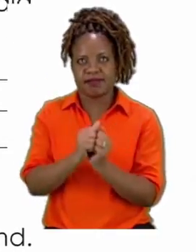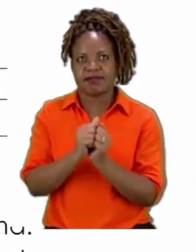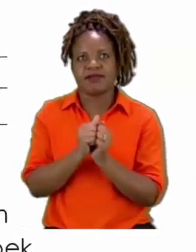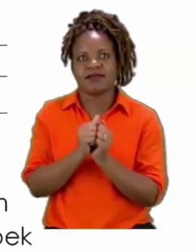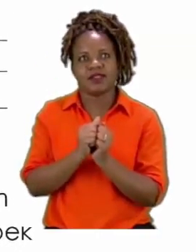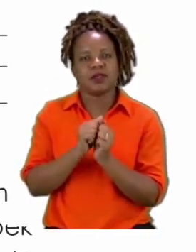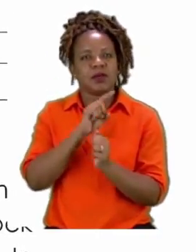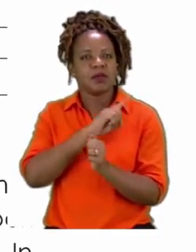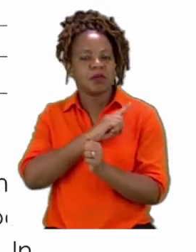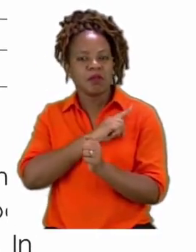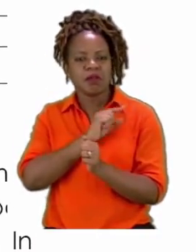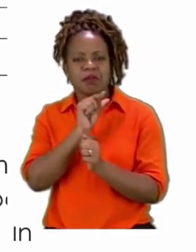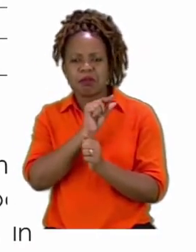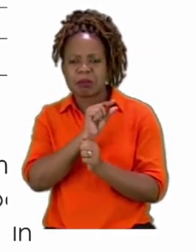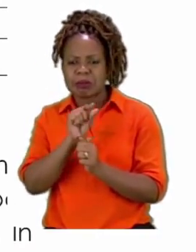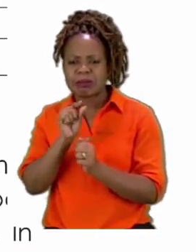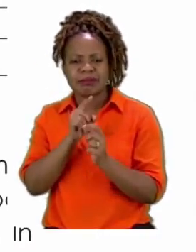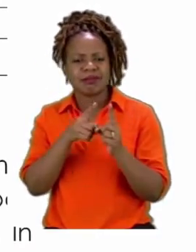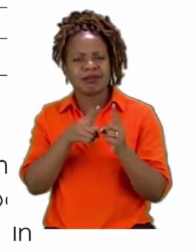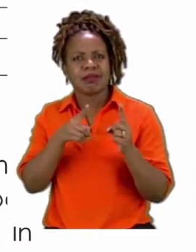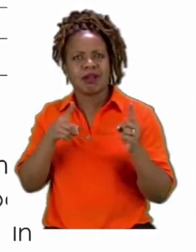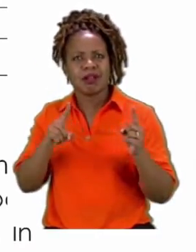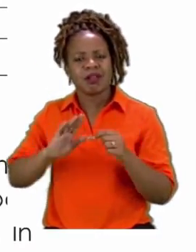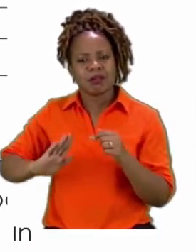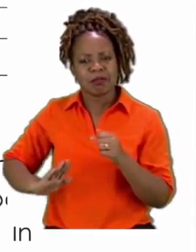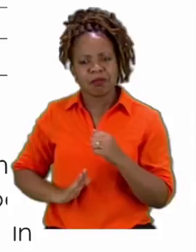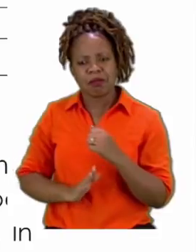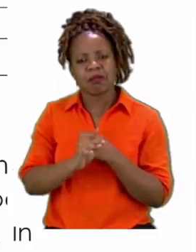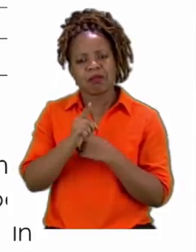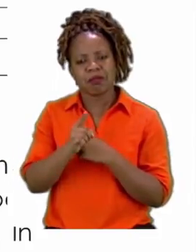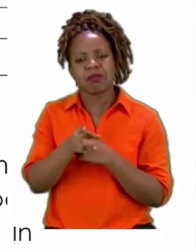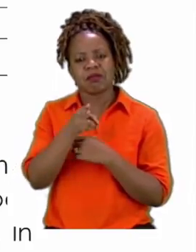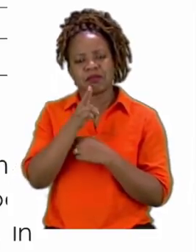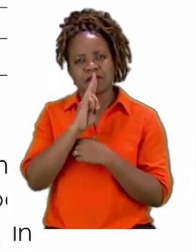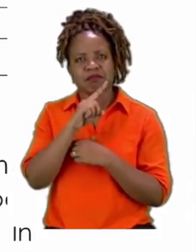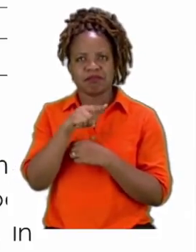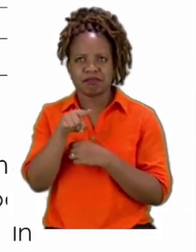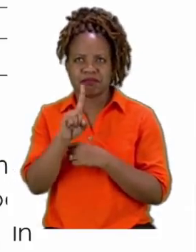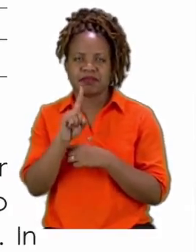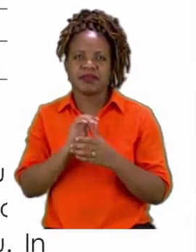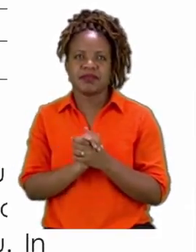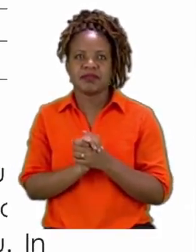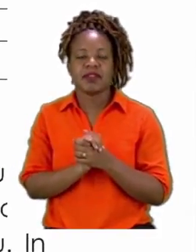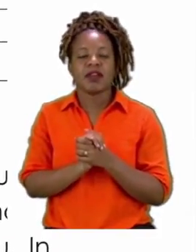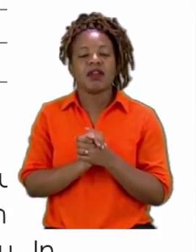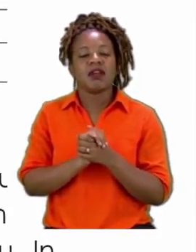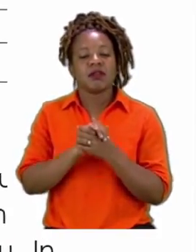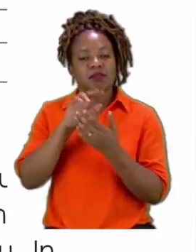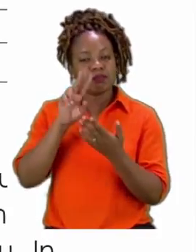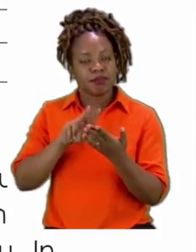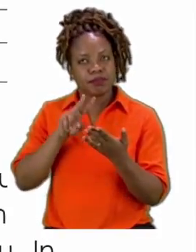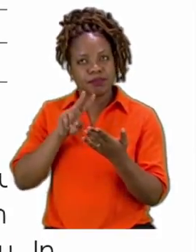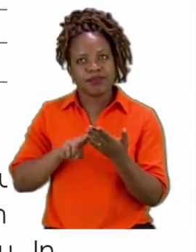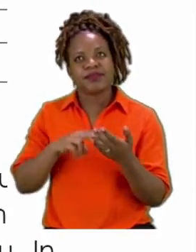correct. Number 3, we're going to read it 3 times. The first time is to understand what the story is